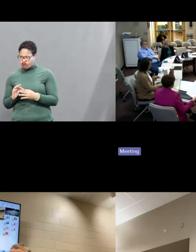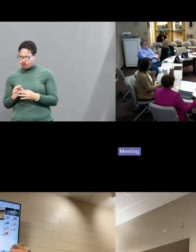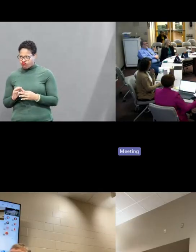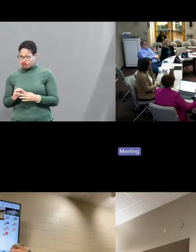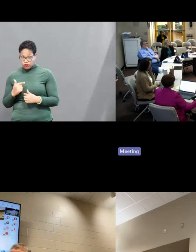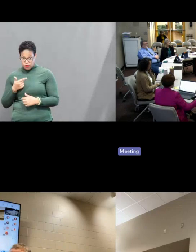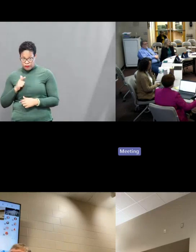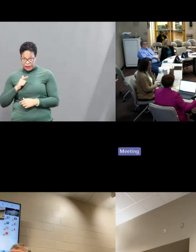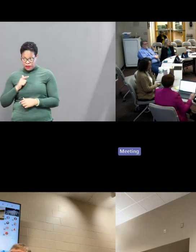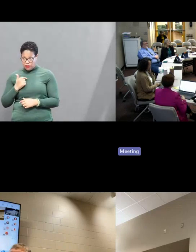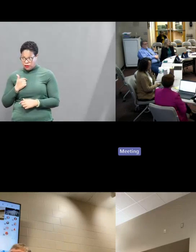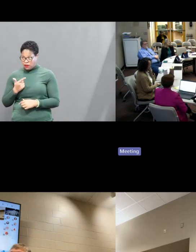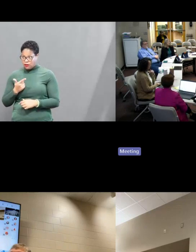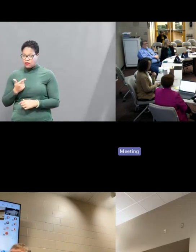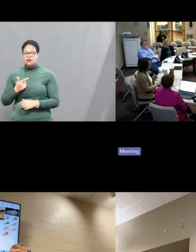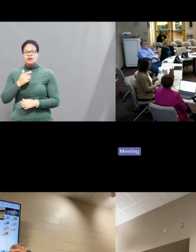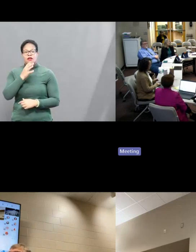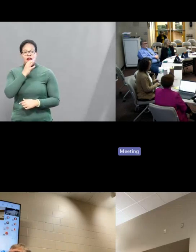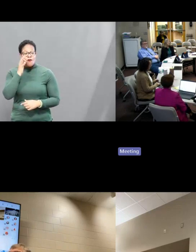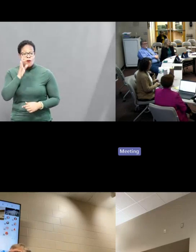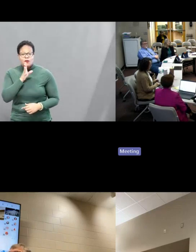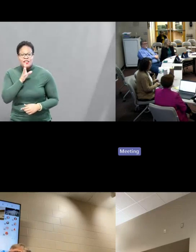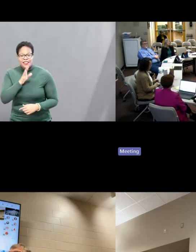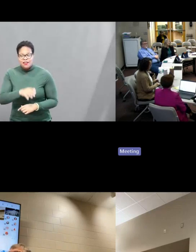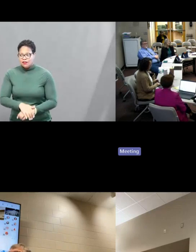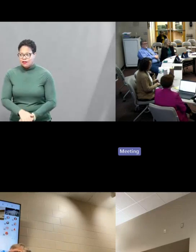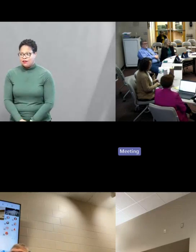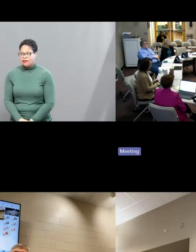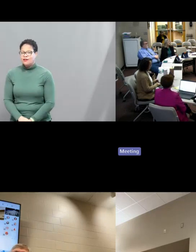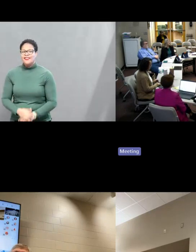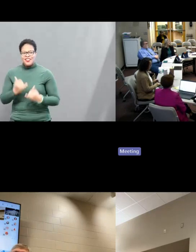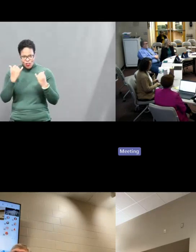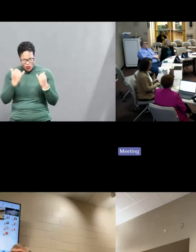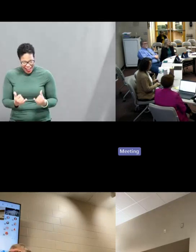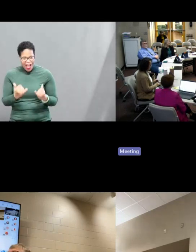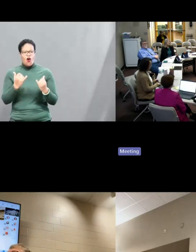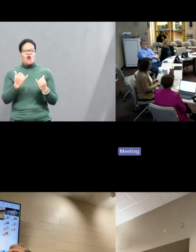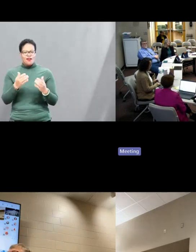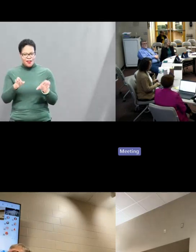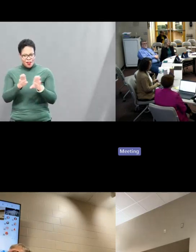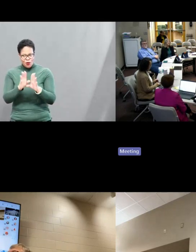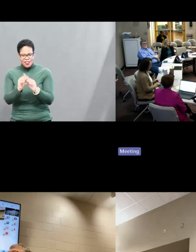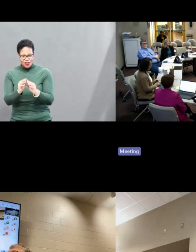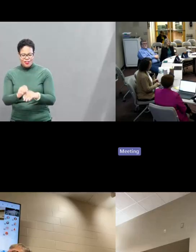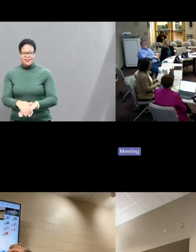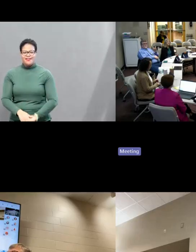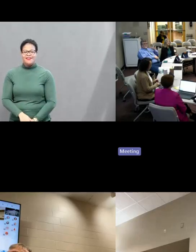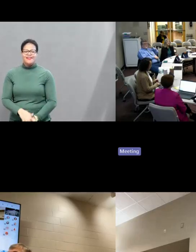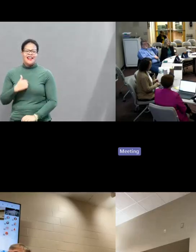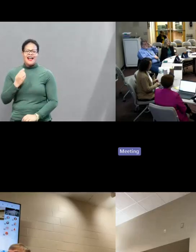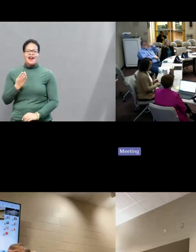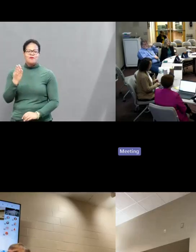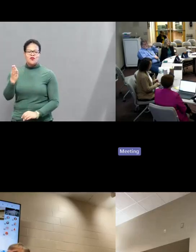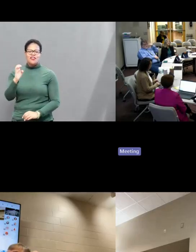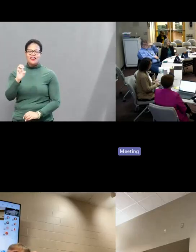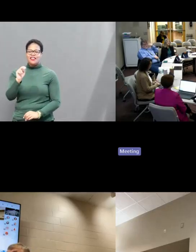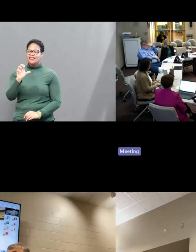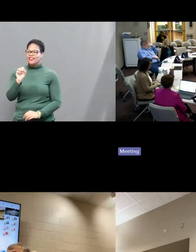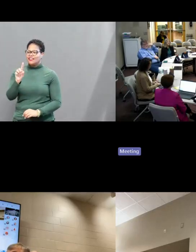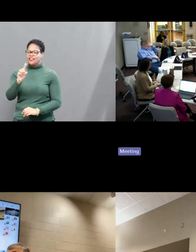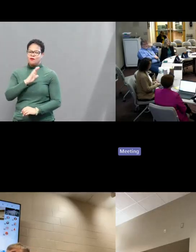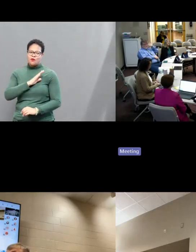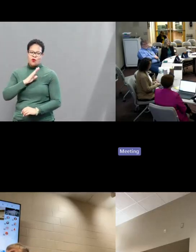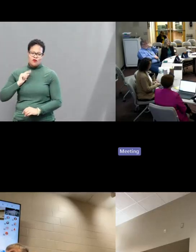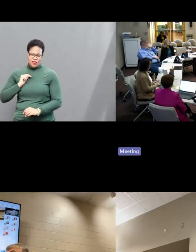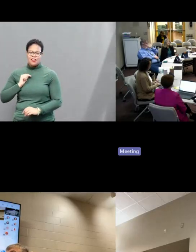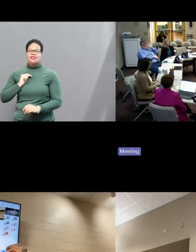Ready? All right. Farmer speaking. I'll now try to take you into closed session. Okay, good. I move the ENCSD Board of